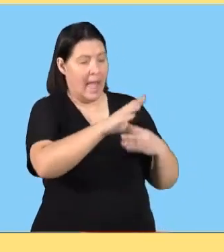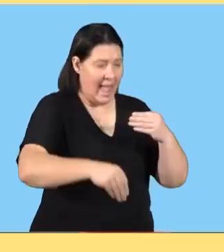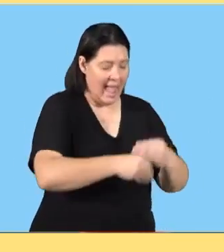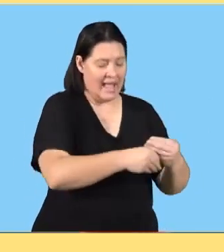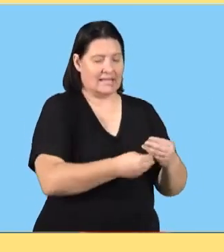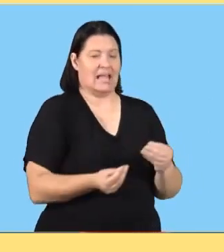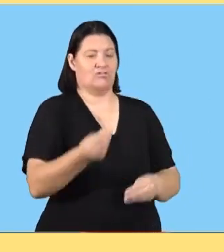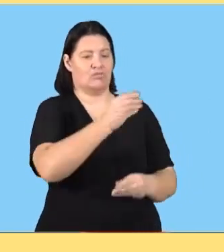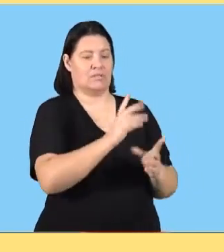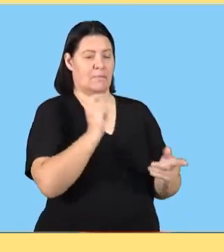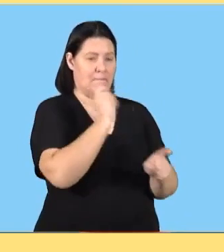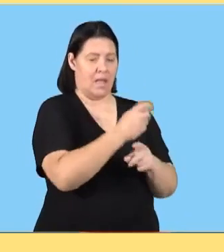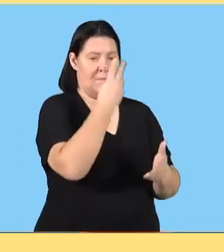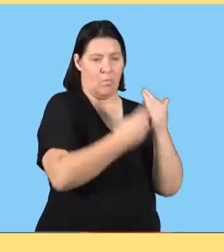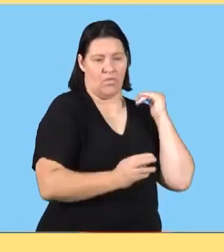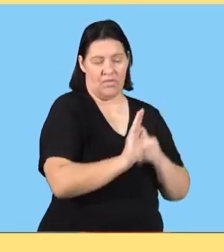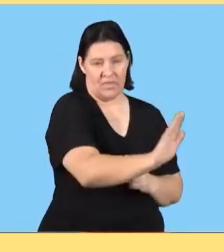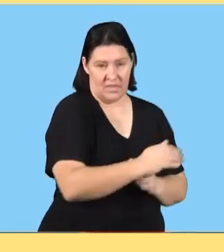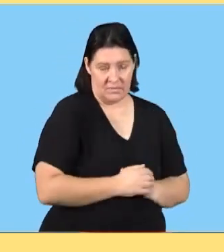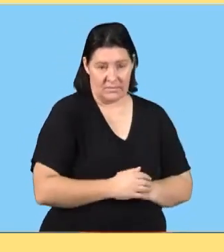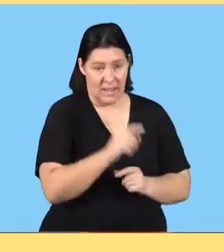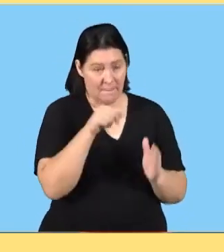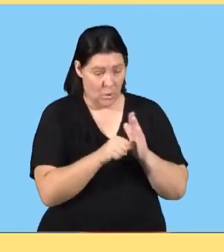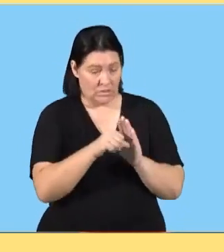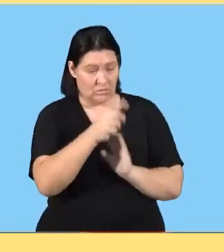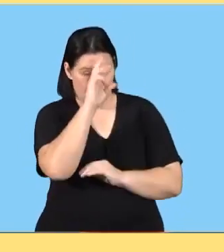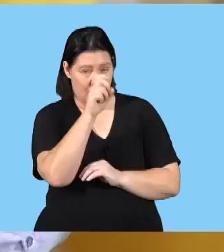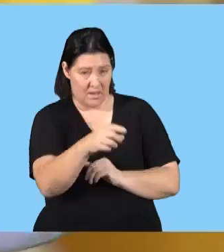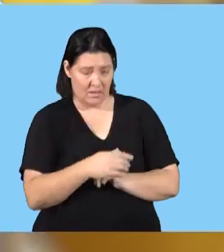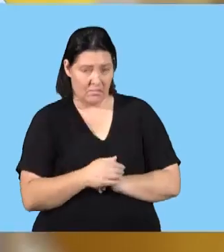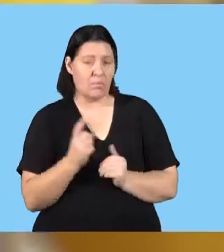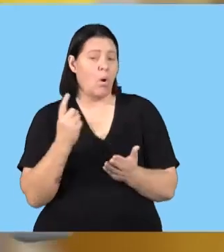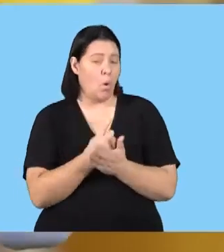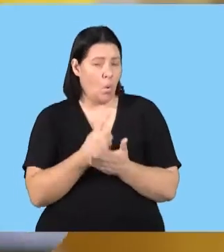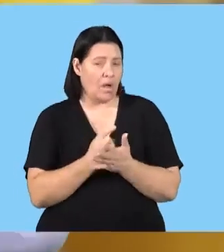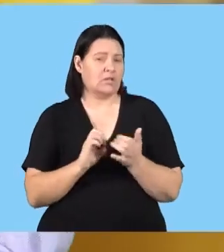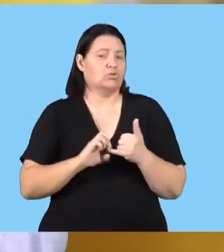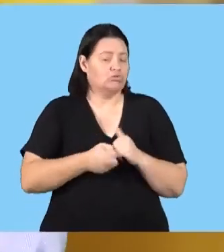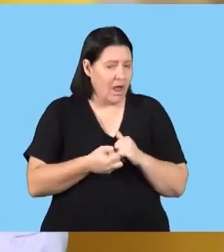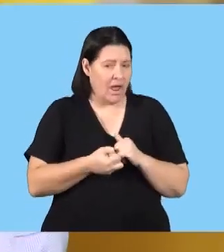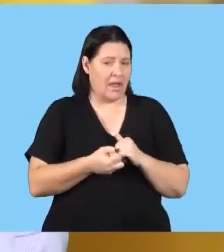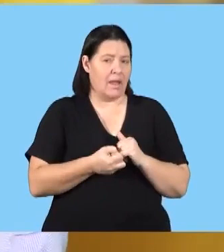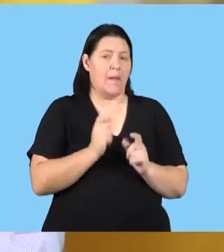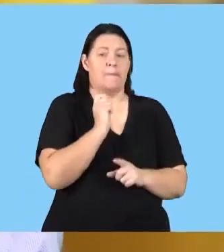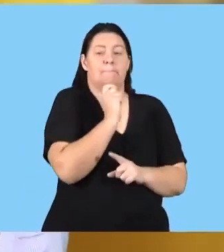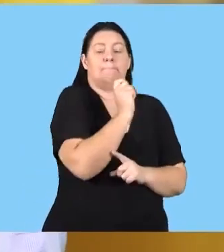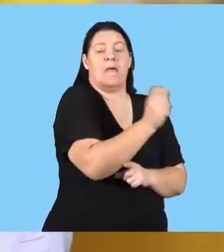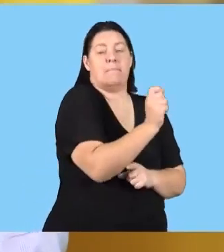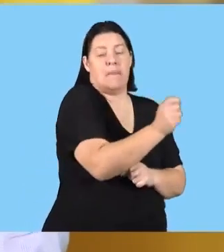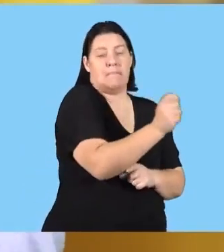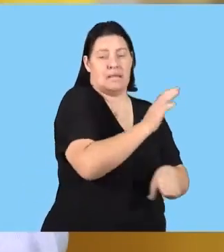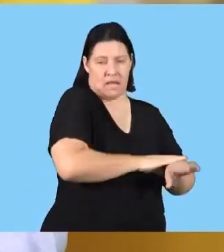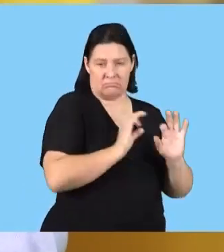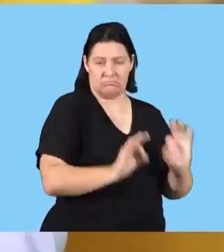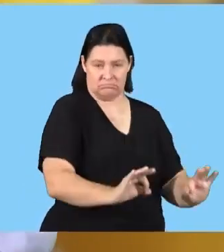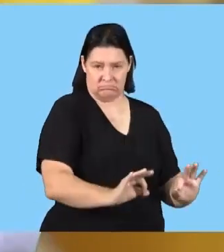the interest must be paid. It is important to remember that we will always try as a business to pay our